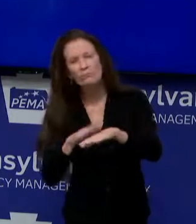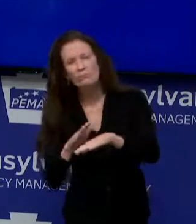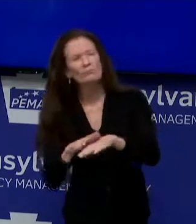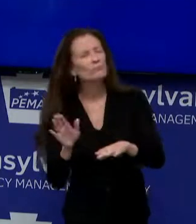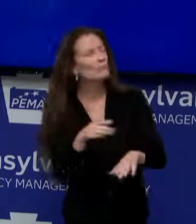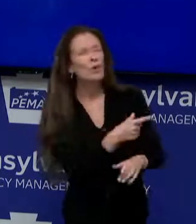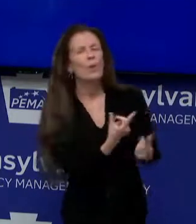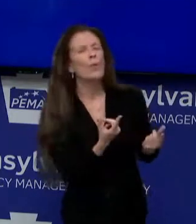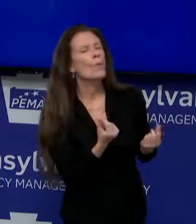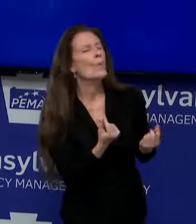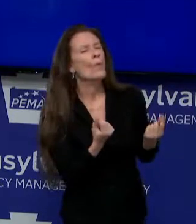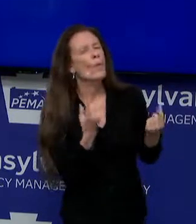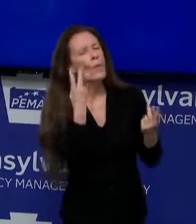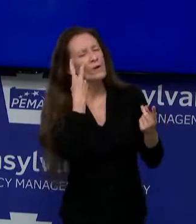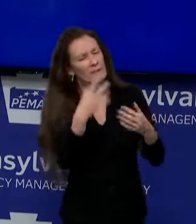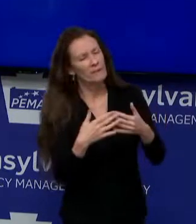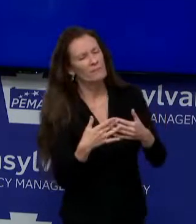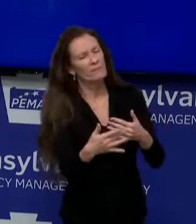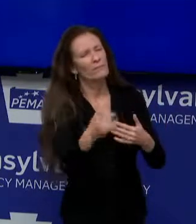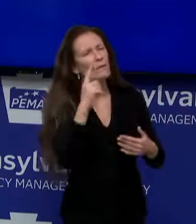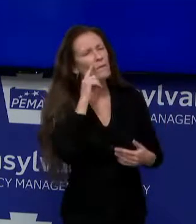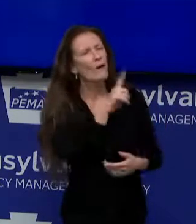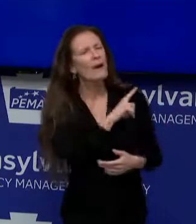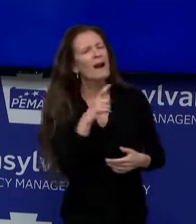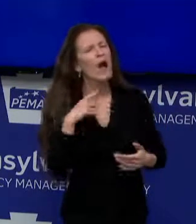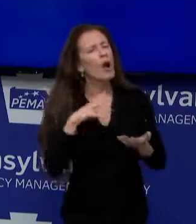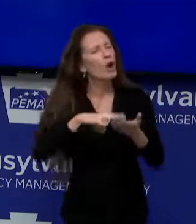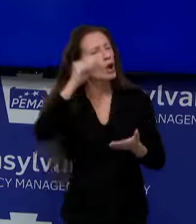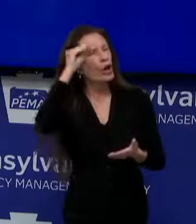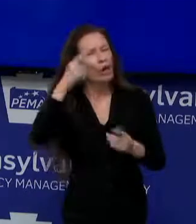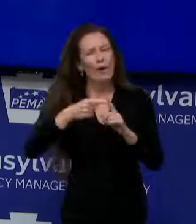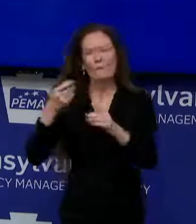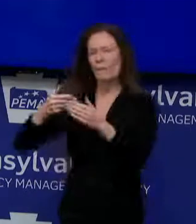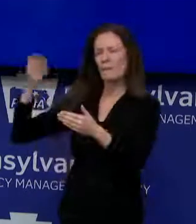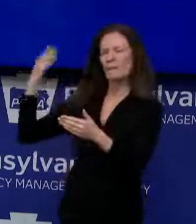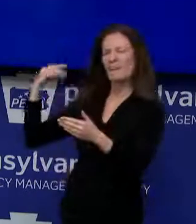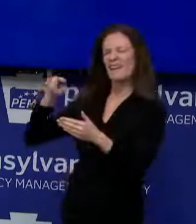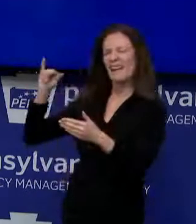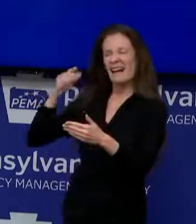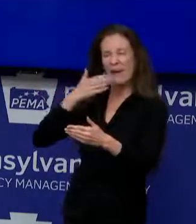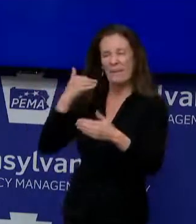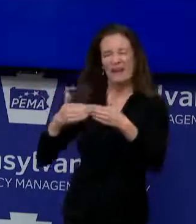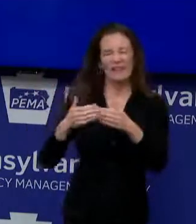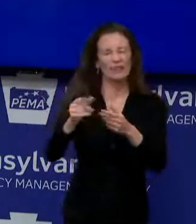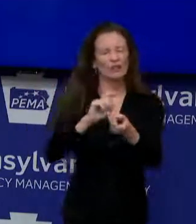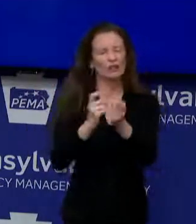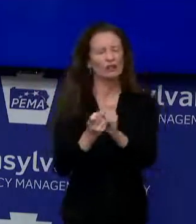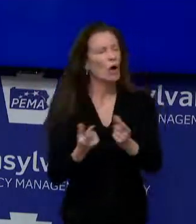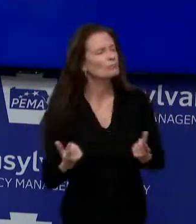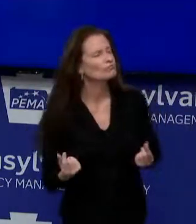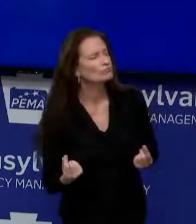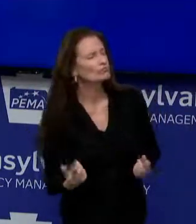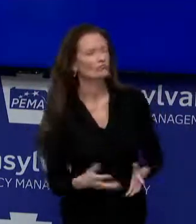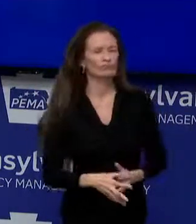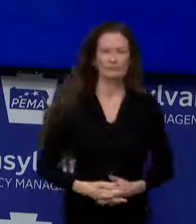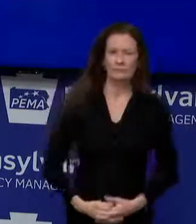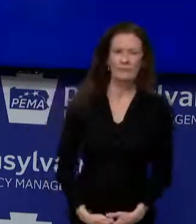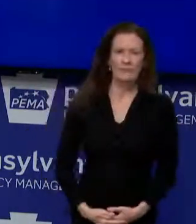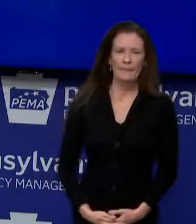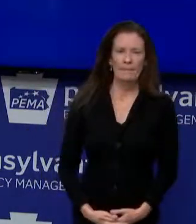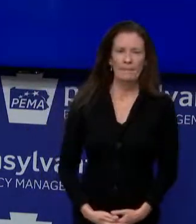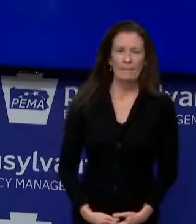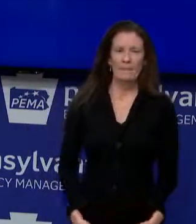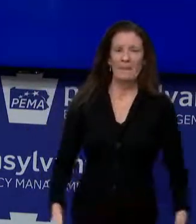of the 2020 election? So for me, and Al and I haven't had this discussion yet, but